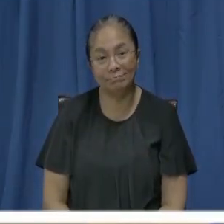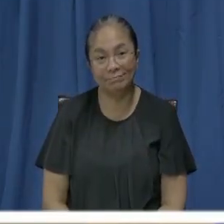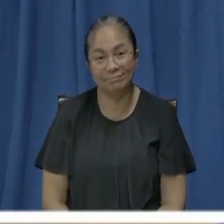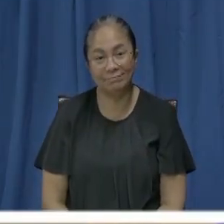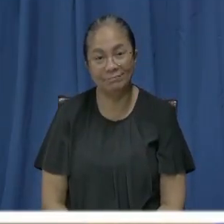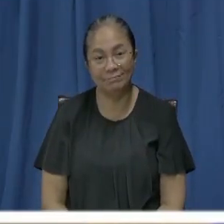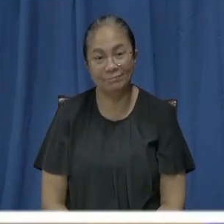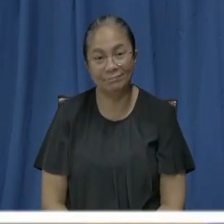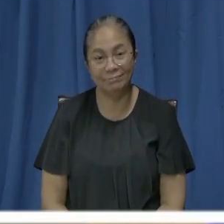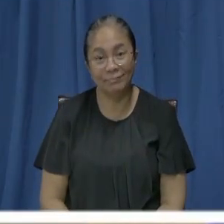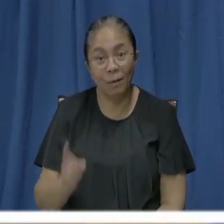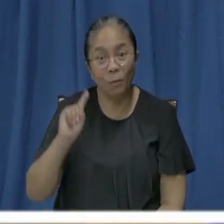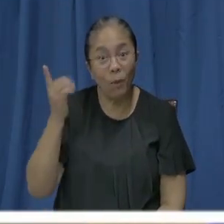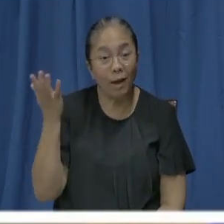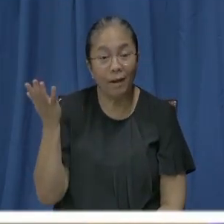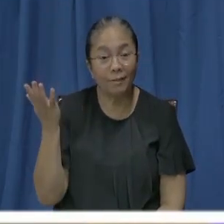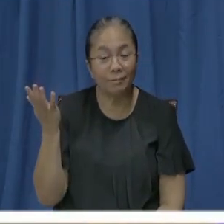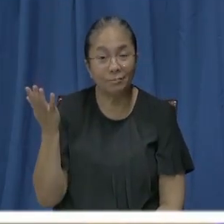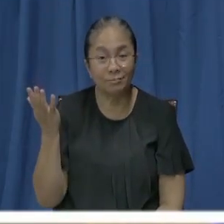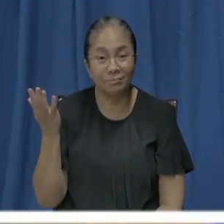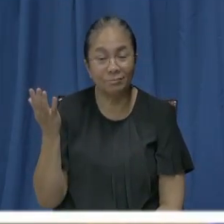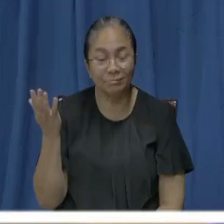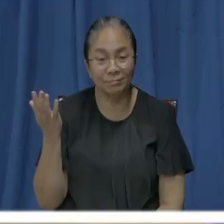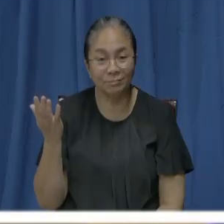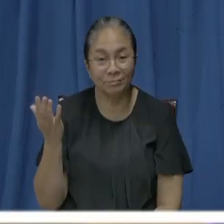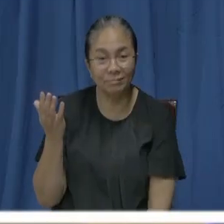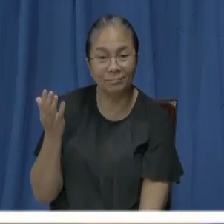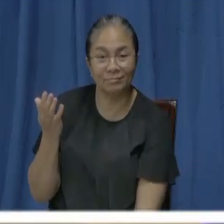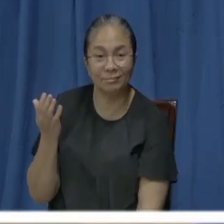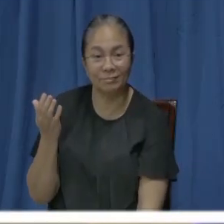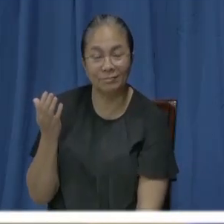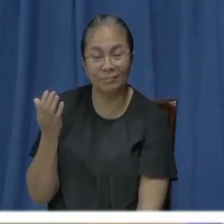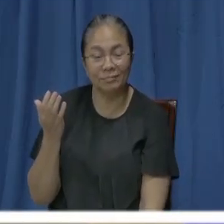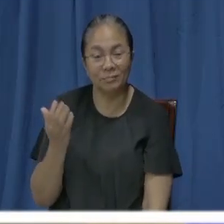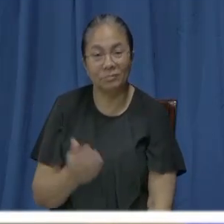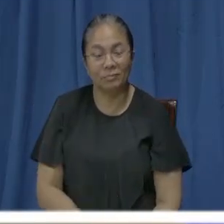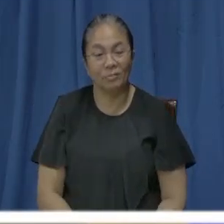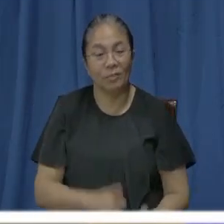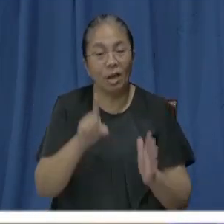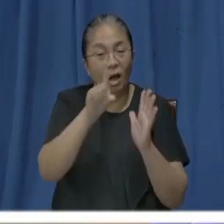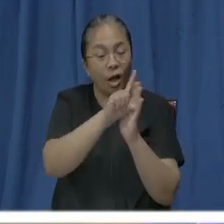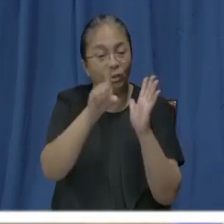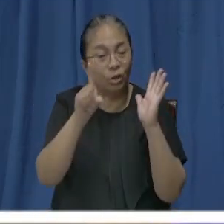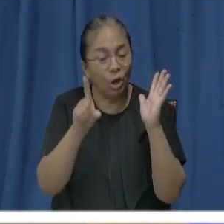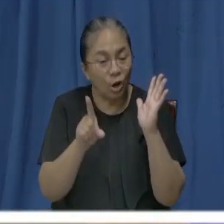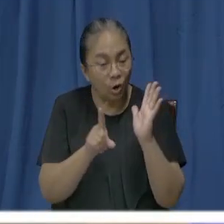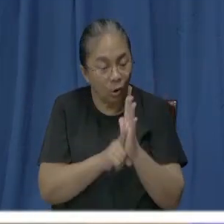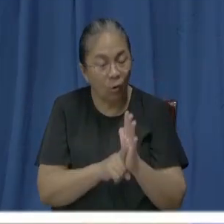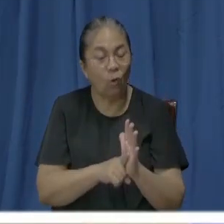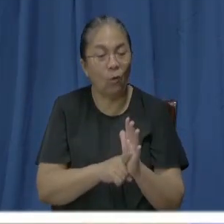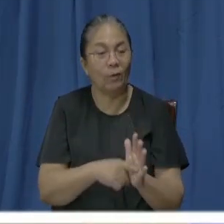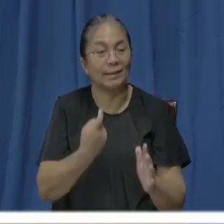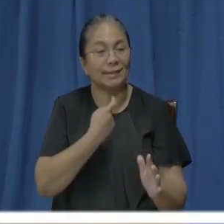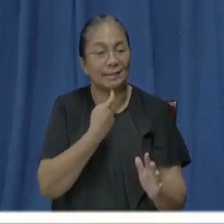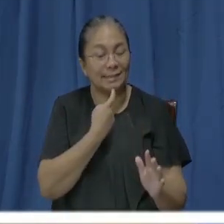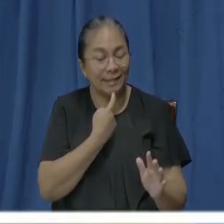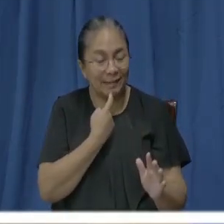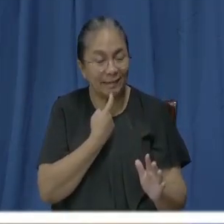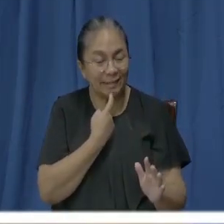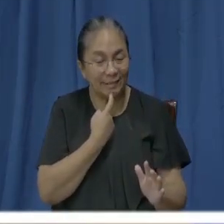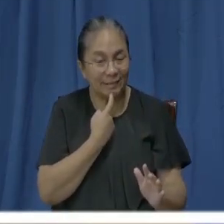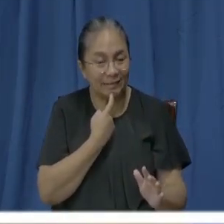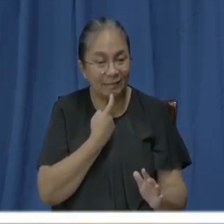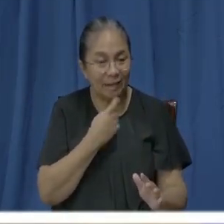Where is the man? And the law is also very clear. Both the